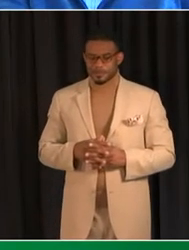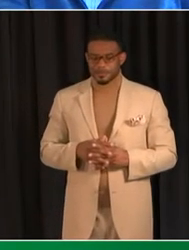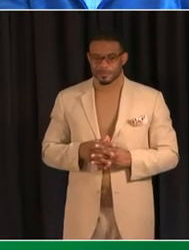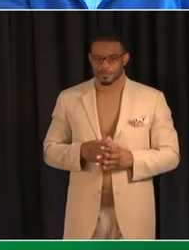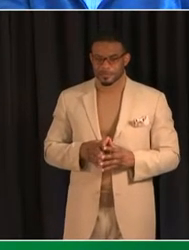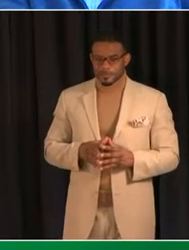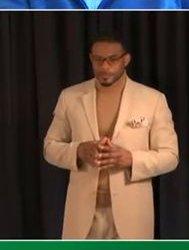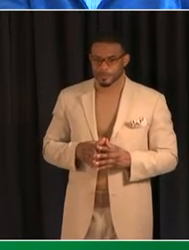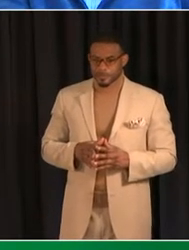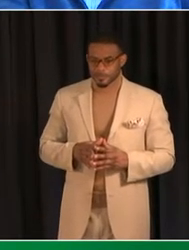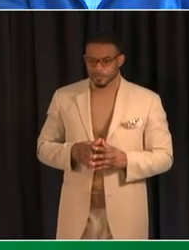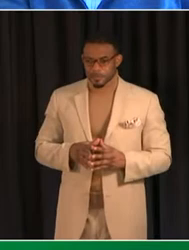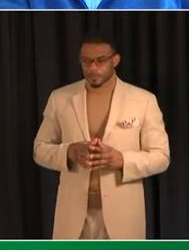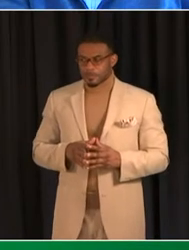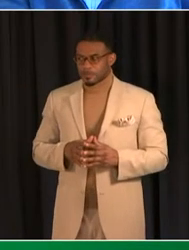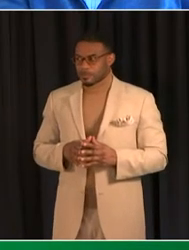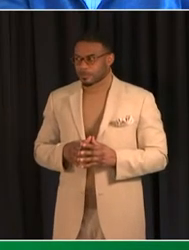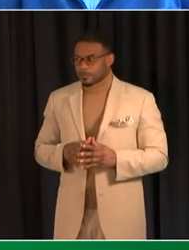listening.